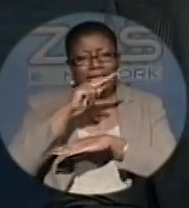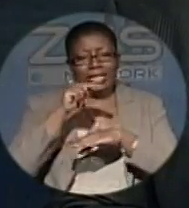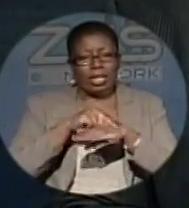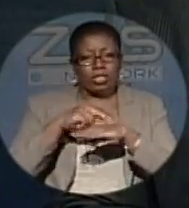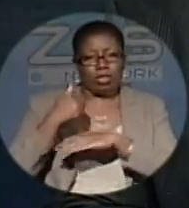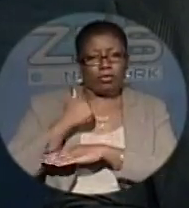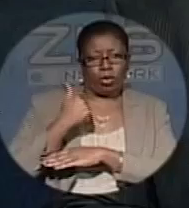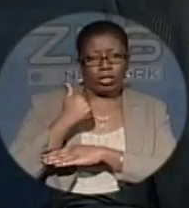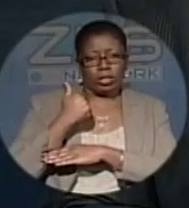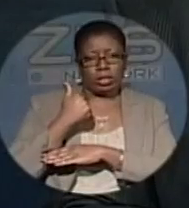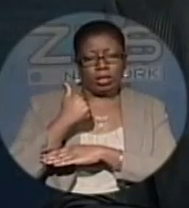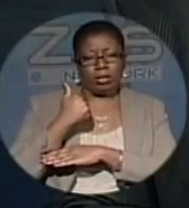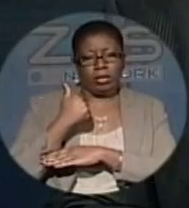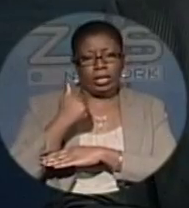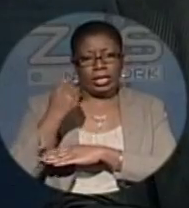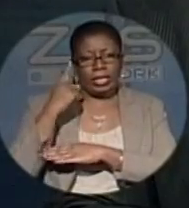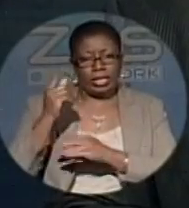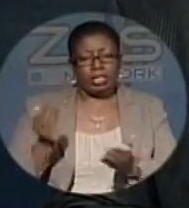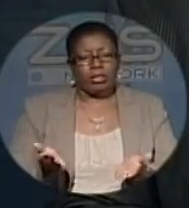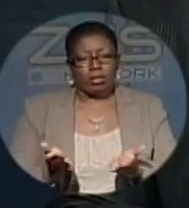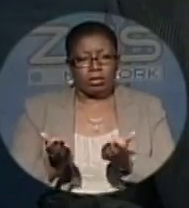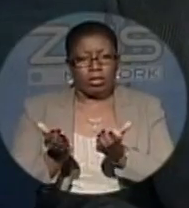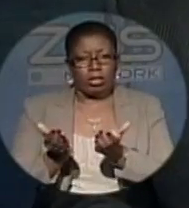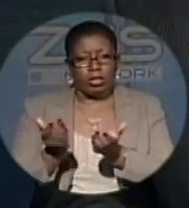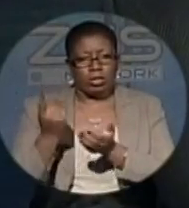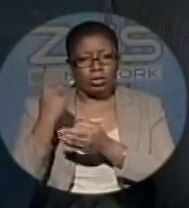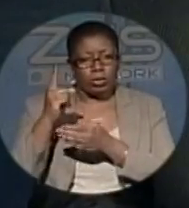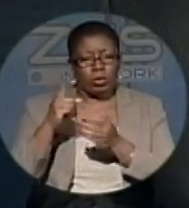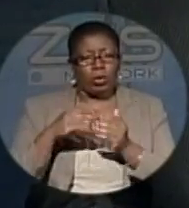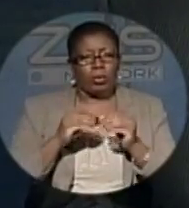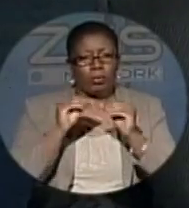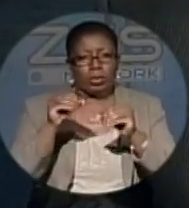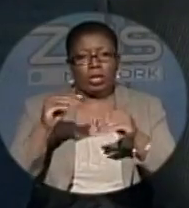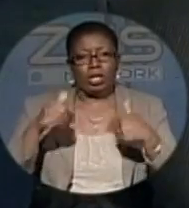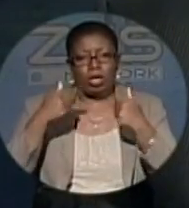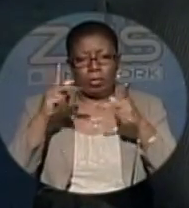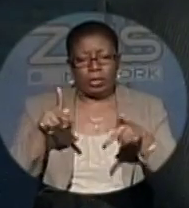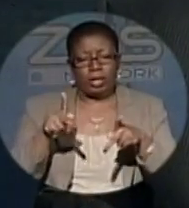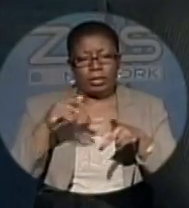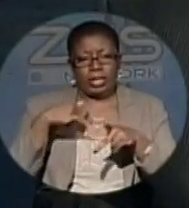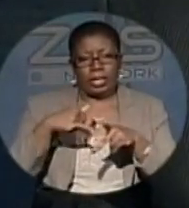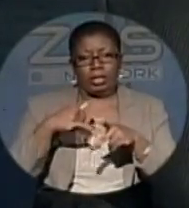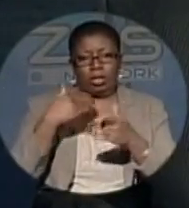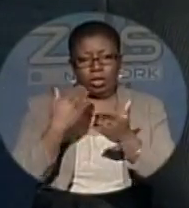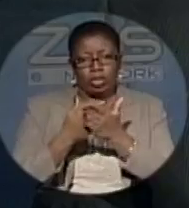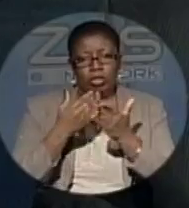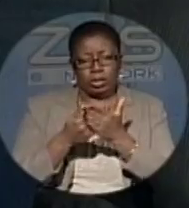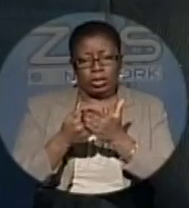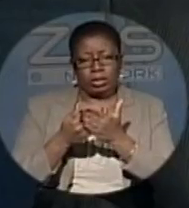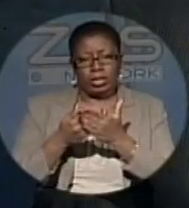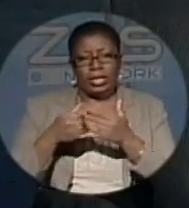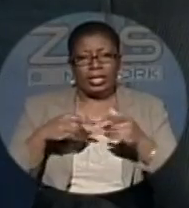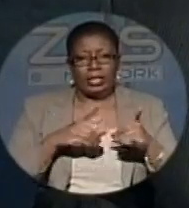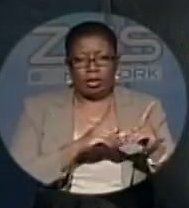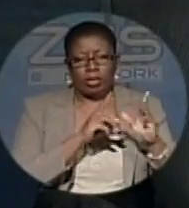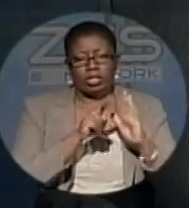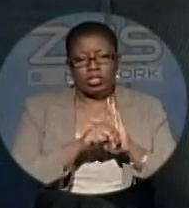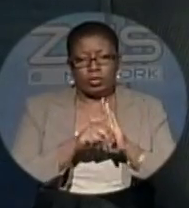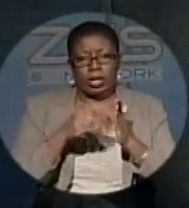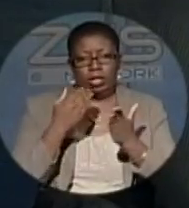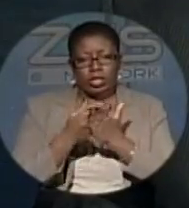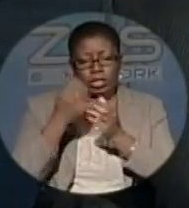is being boasted as an ideal initiative to help steer young Bahamians in a more positive direction, while we continue to get feedback